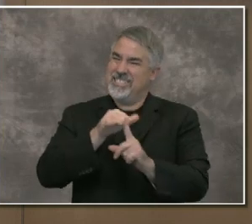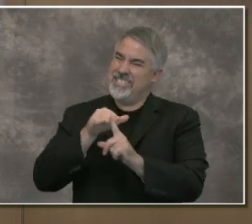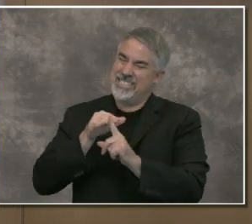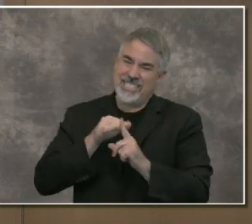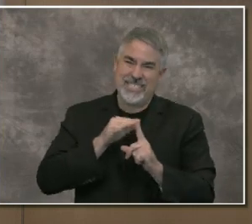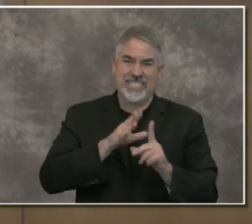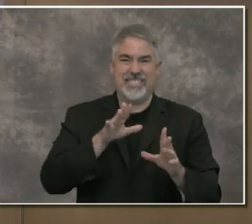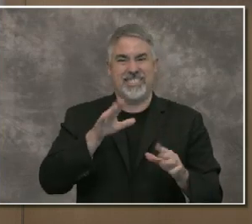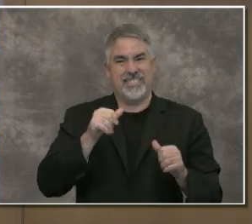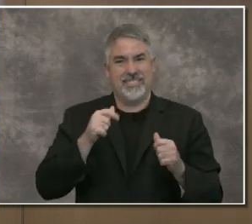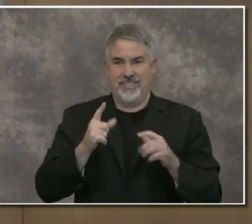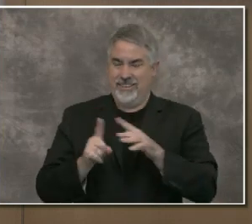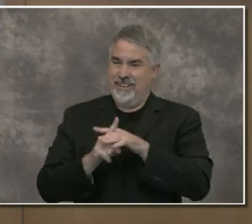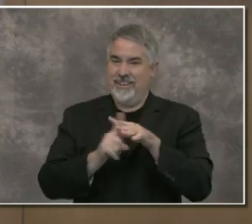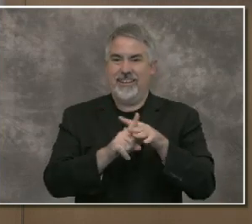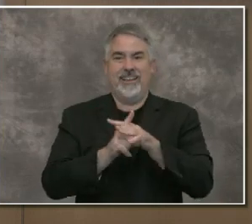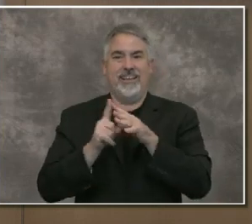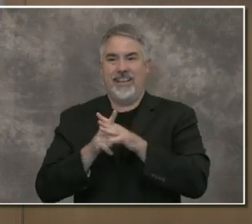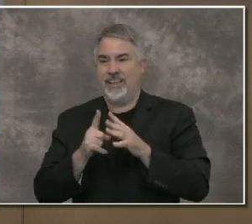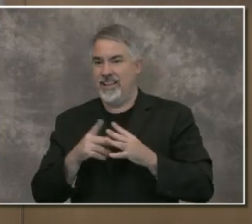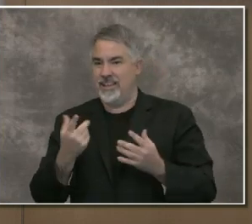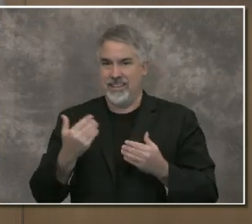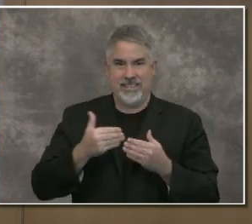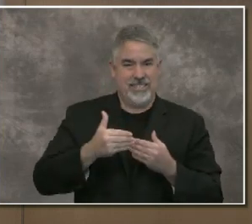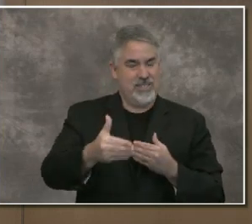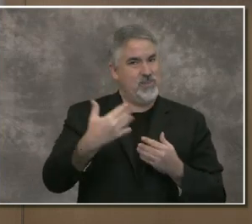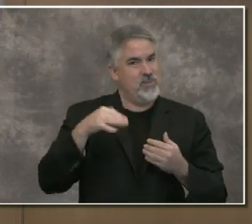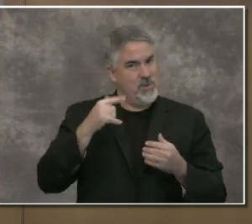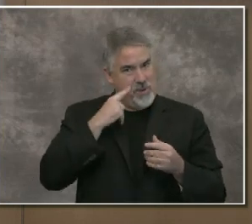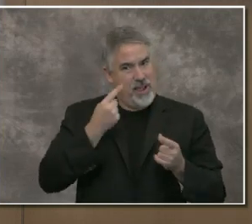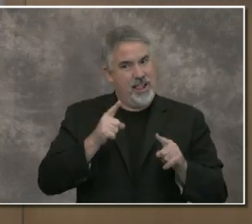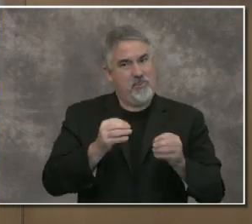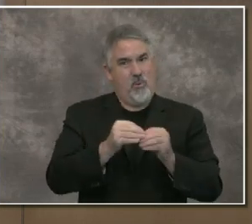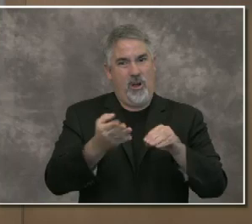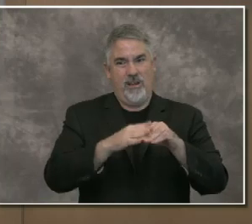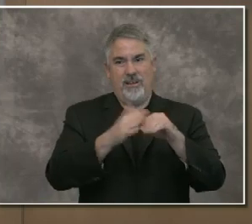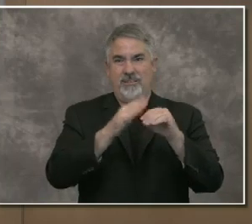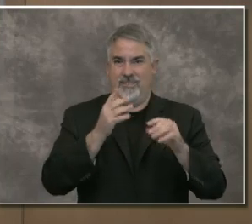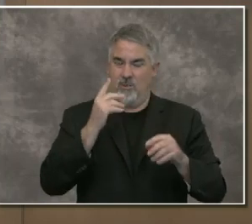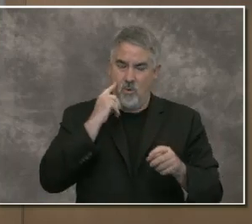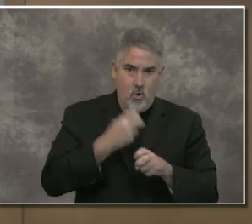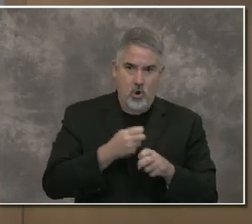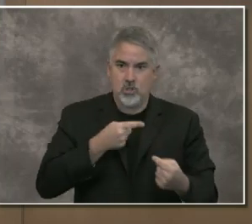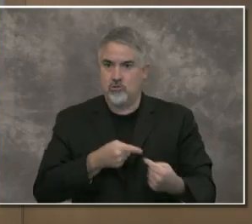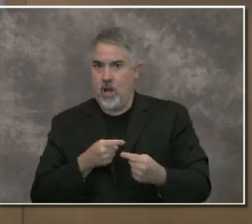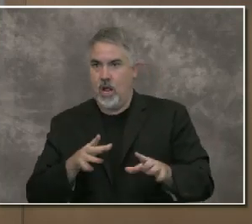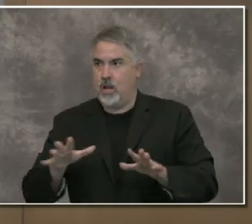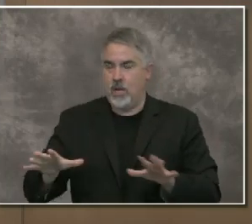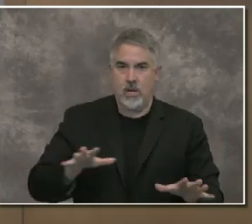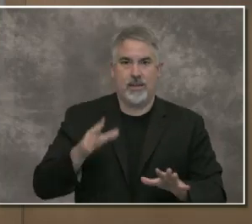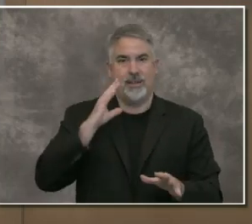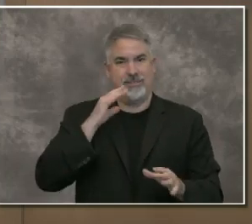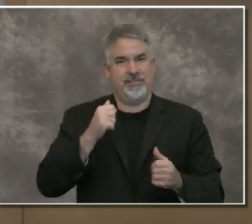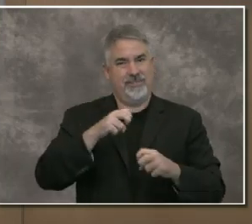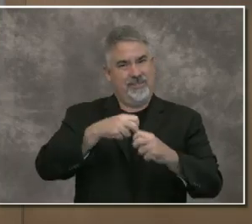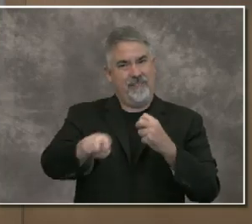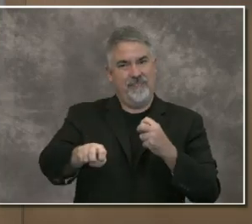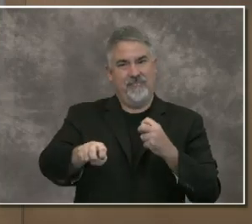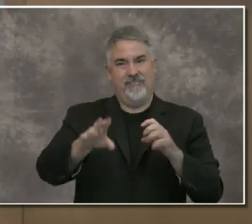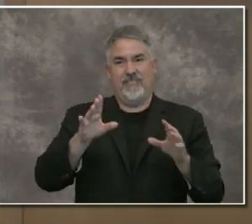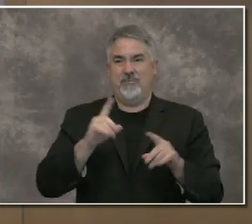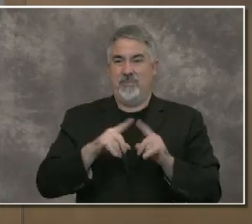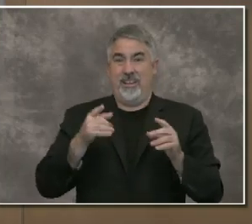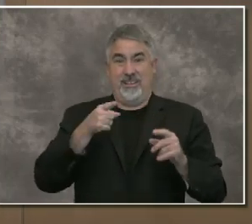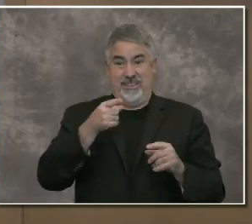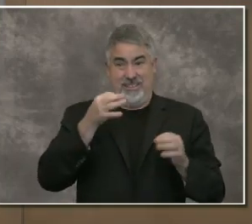difficult road that lies ahead, and the importance of the actions that we take each and every day. We are fighting for every single